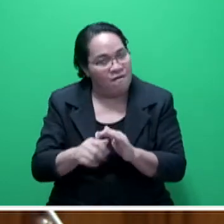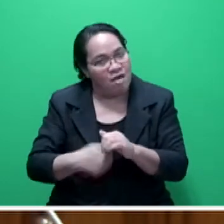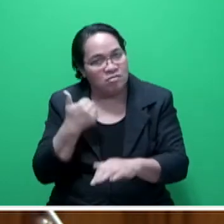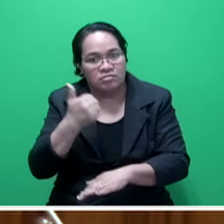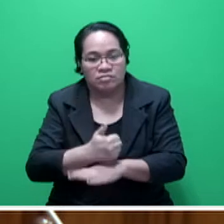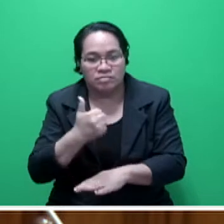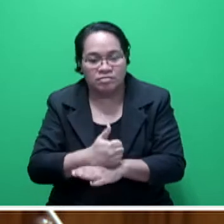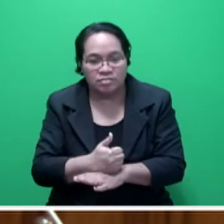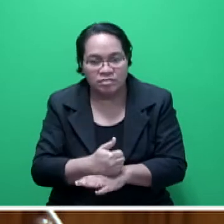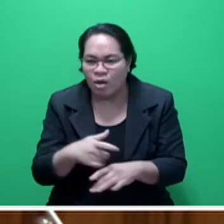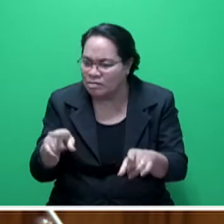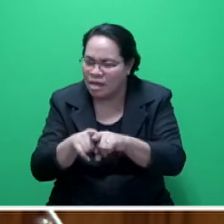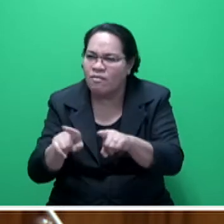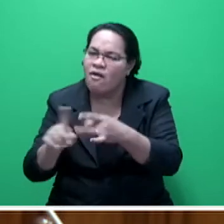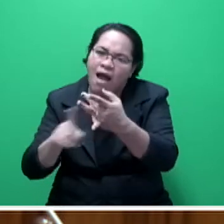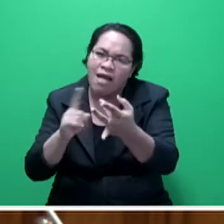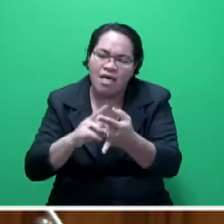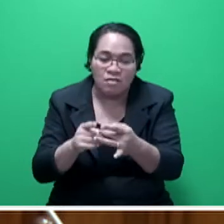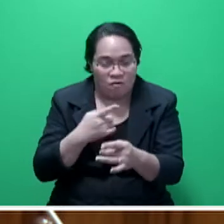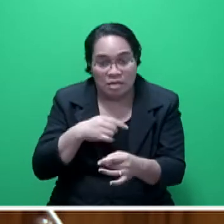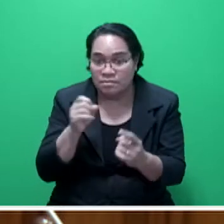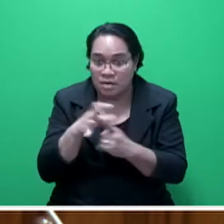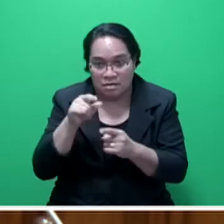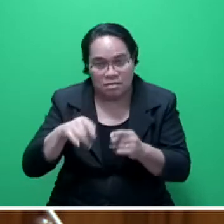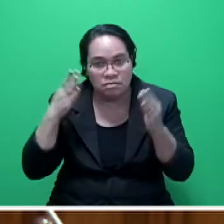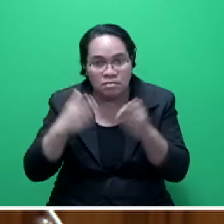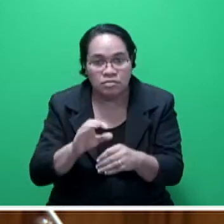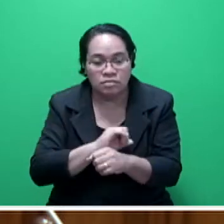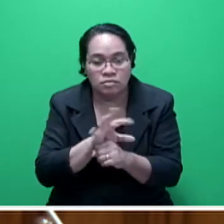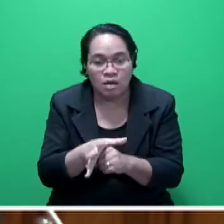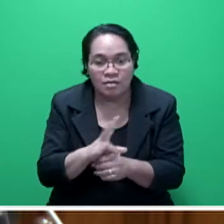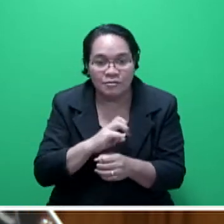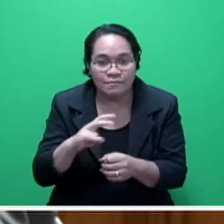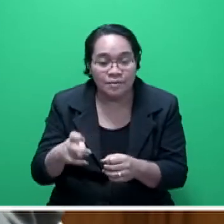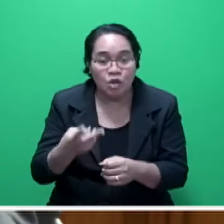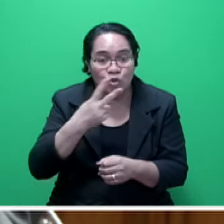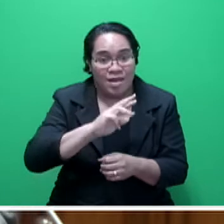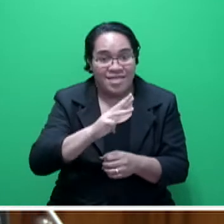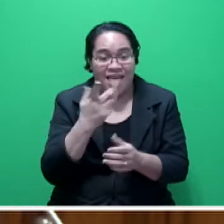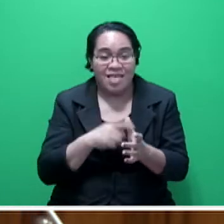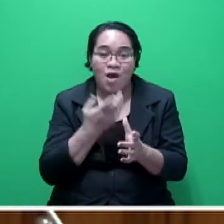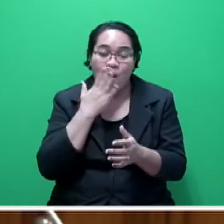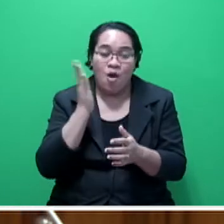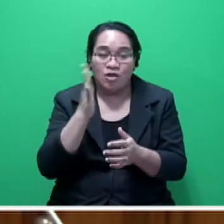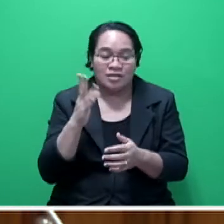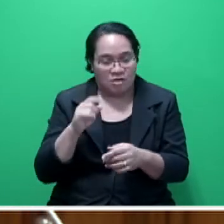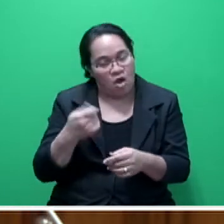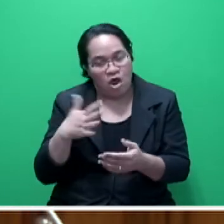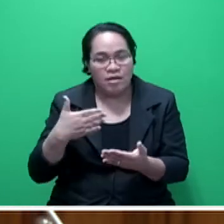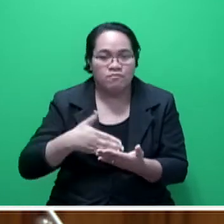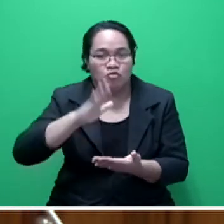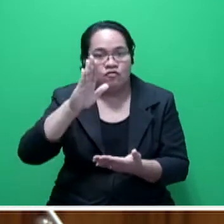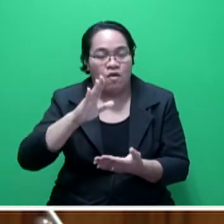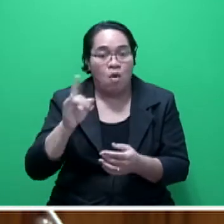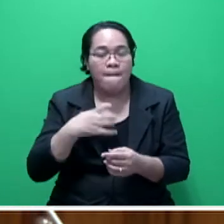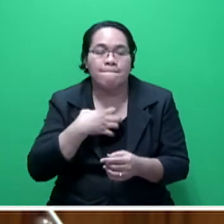of disease COVID-19. As of 29th of August, 66 yachts have been approved under this initiative, with more